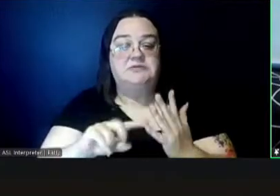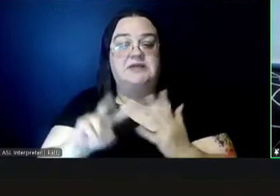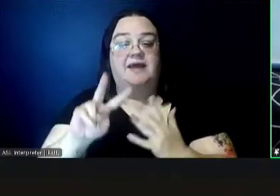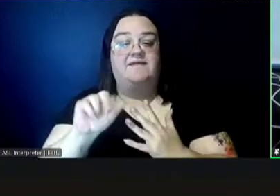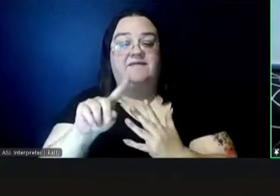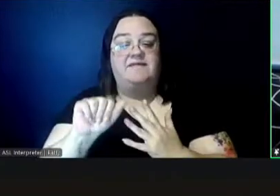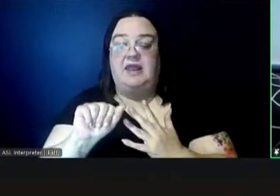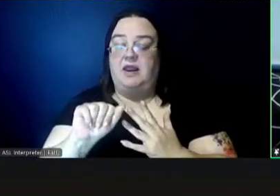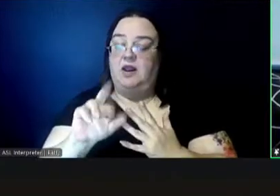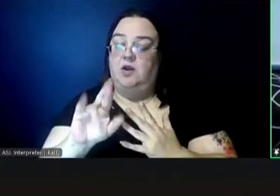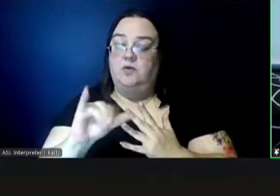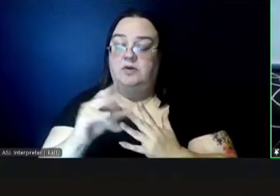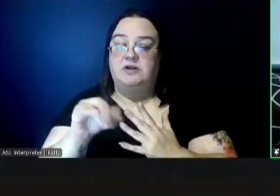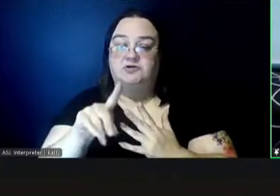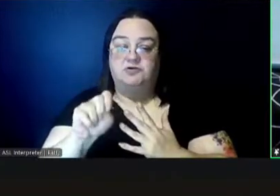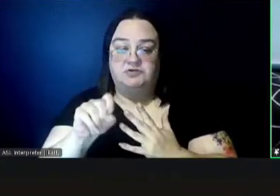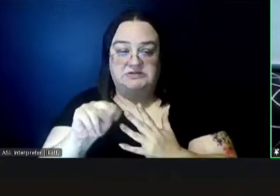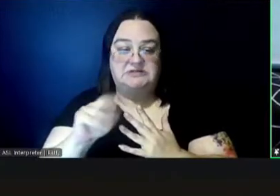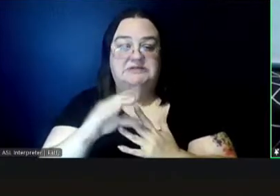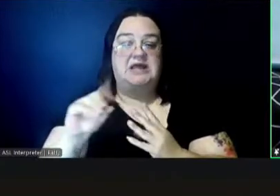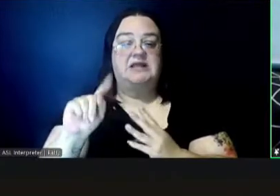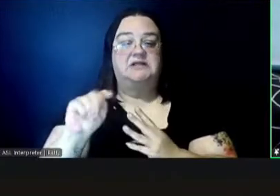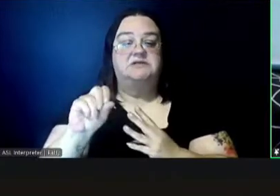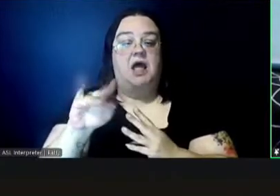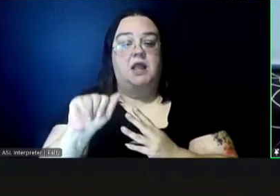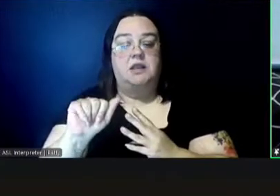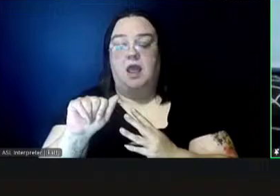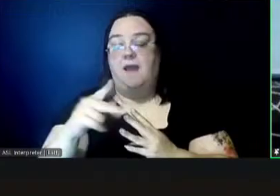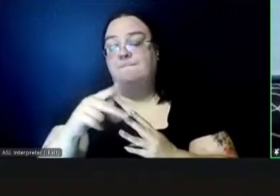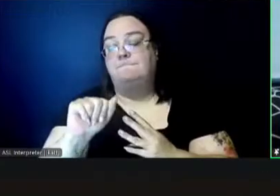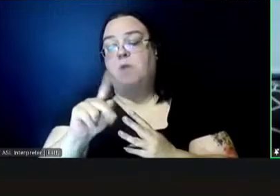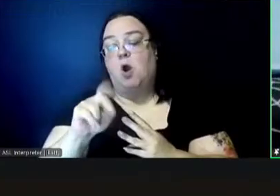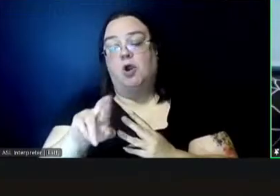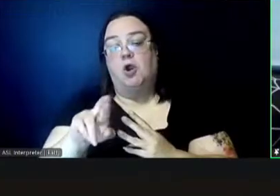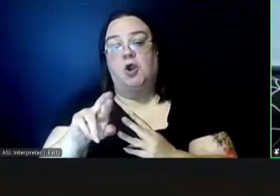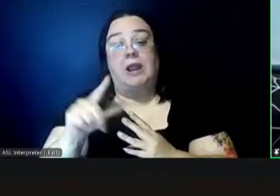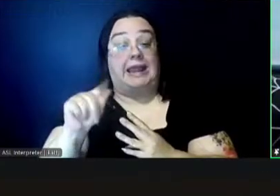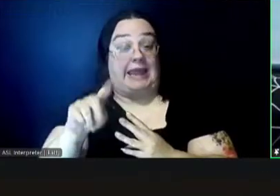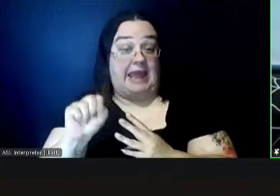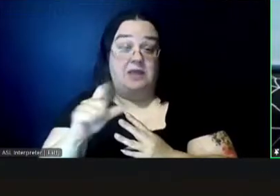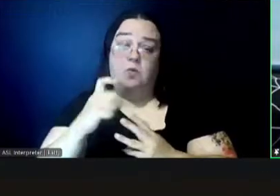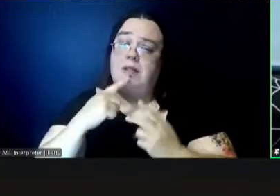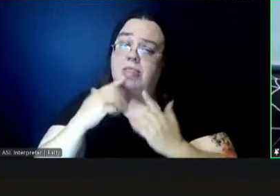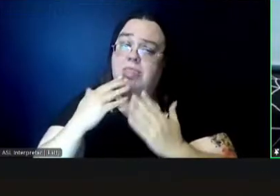Parker Gates for the hard work that they put into